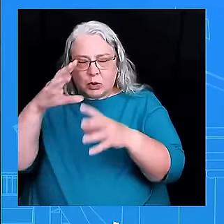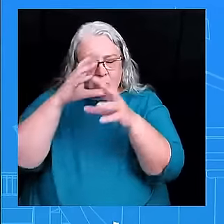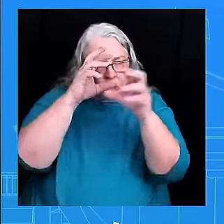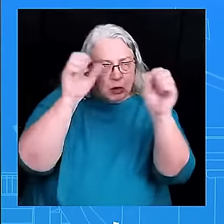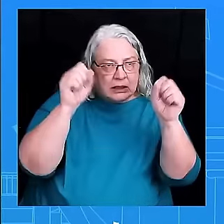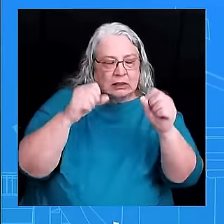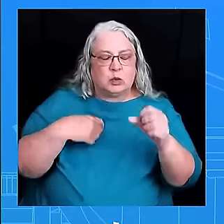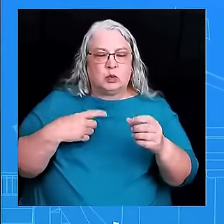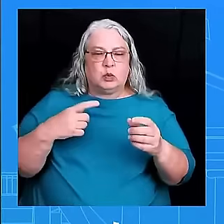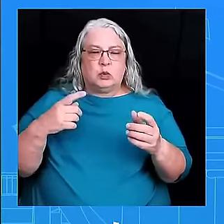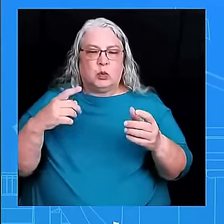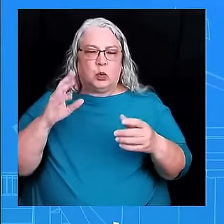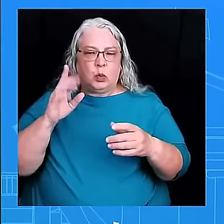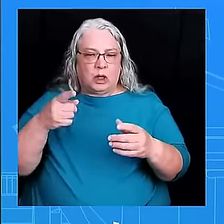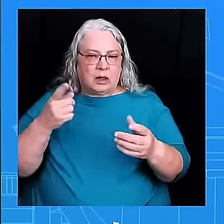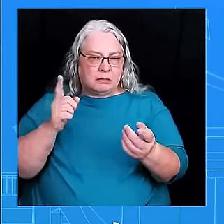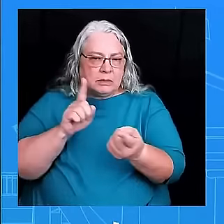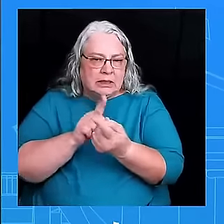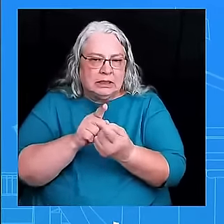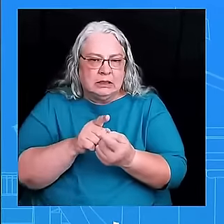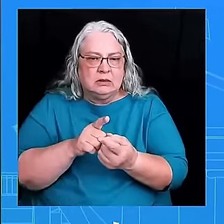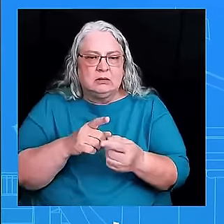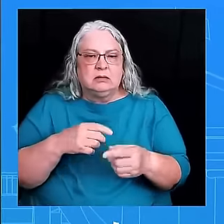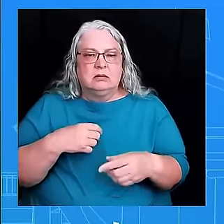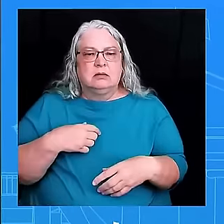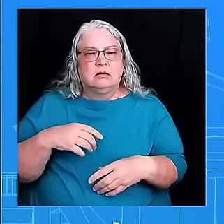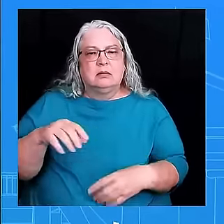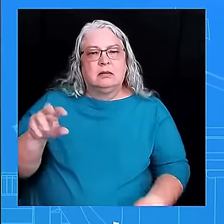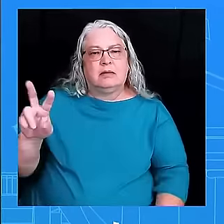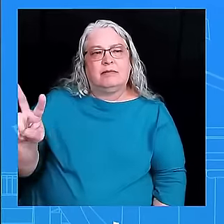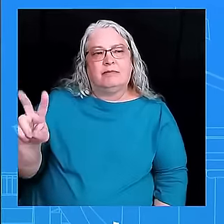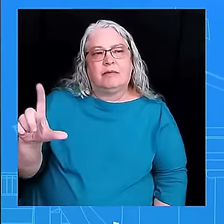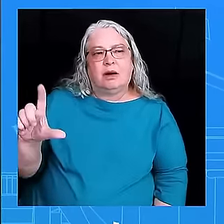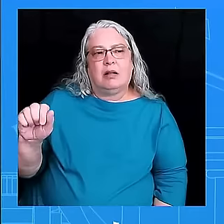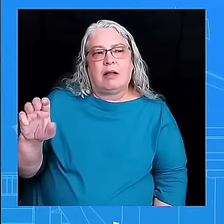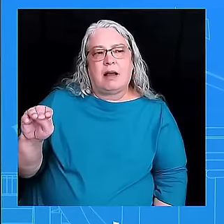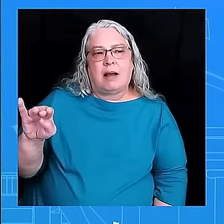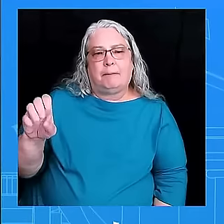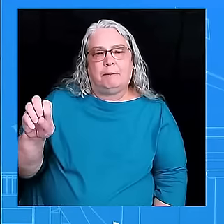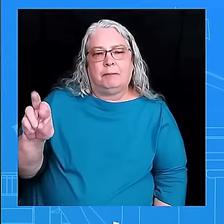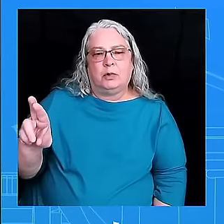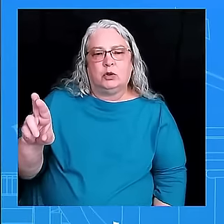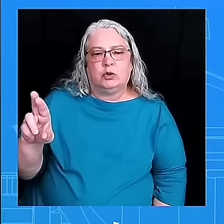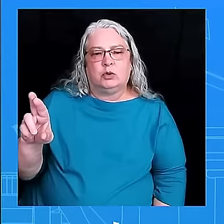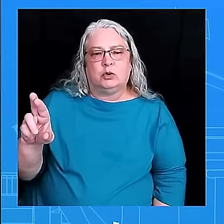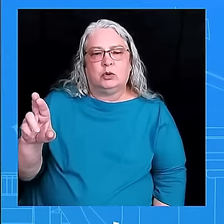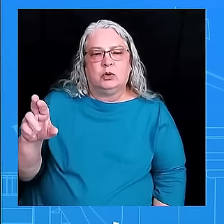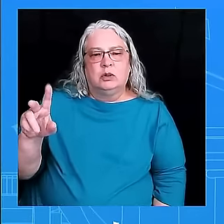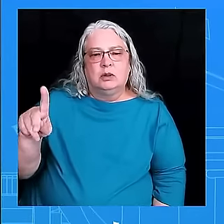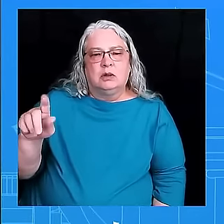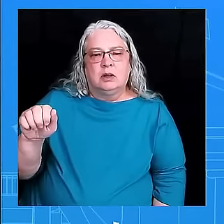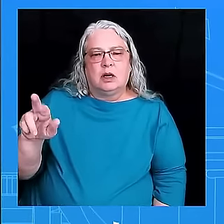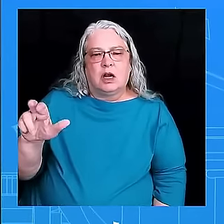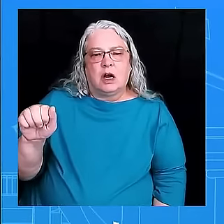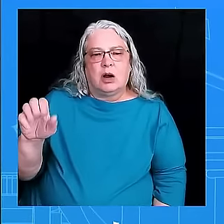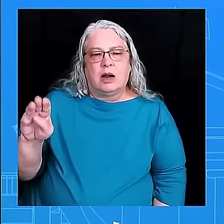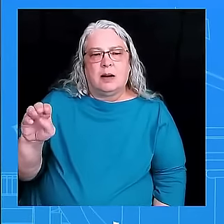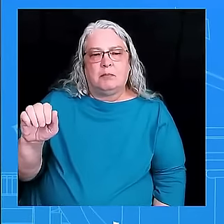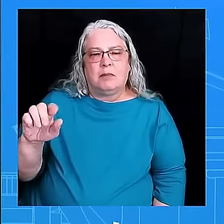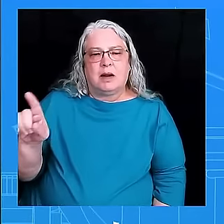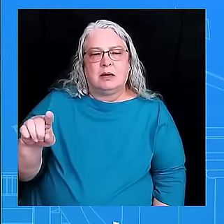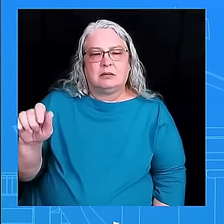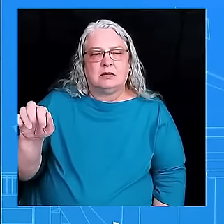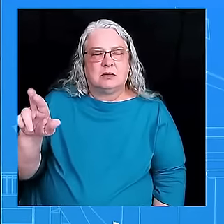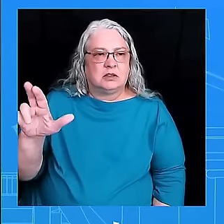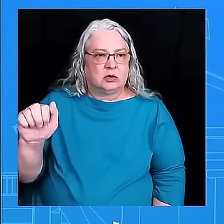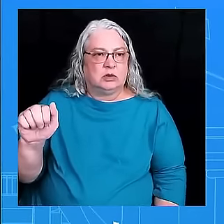the president this morning, will be traveling there to join him. But as Vladimir and the president discussed today, we expect him back here in the United